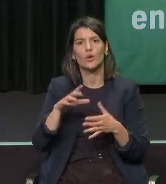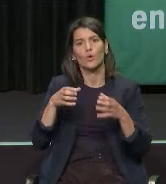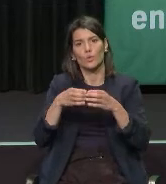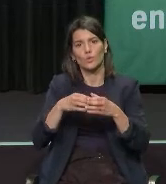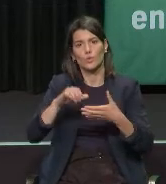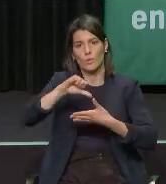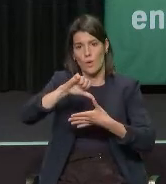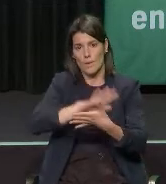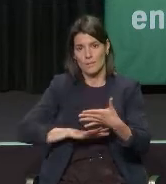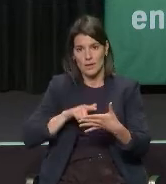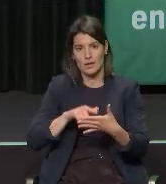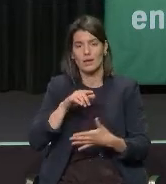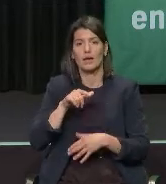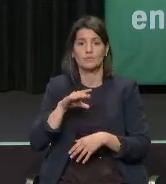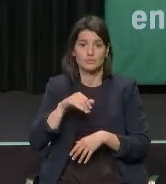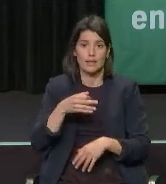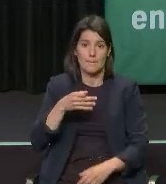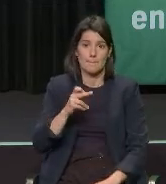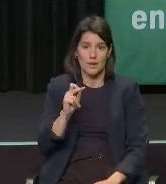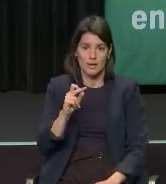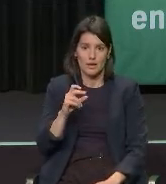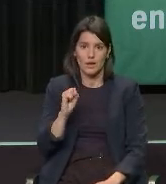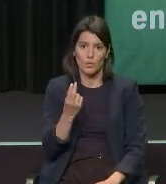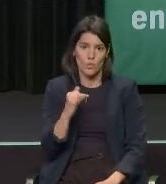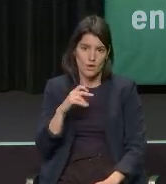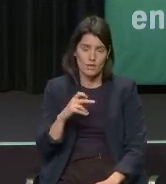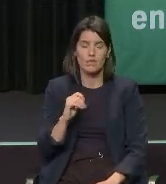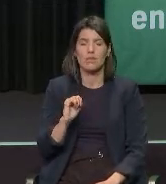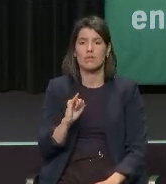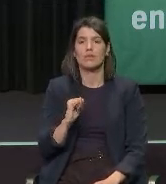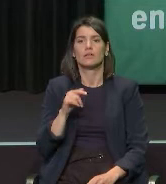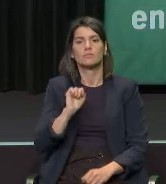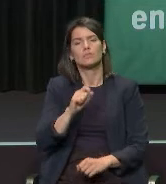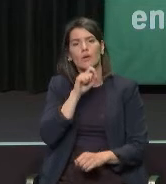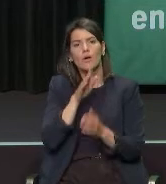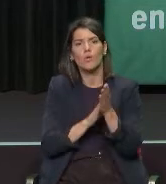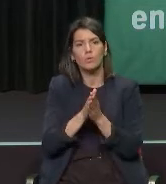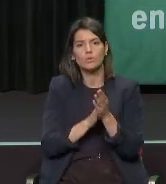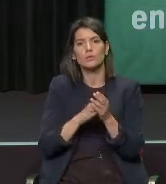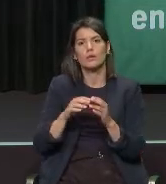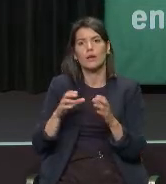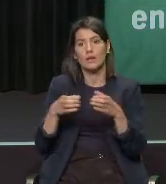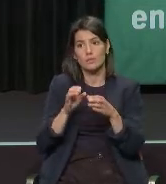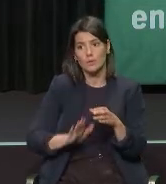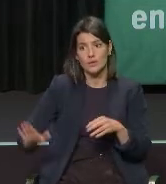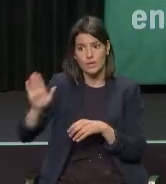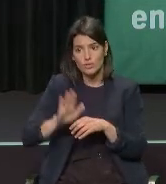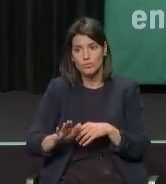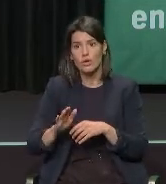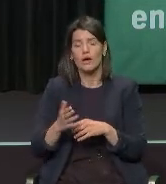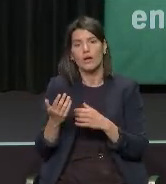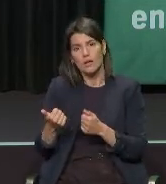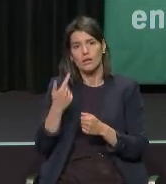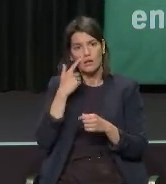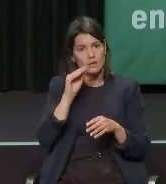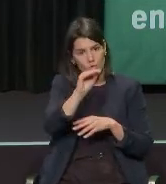Caribbean, again, in Paraguay. And this will be an opportunity to bring the national teams to present their NFIs, how